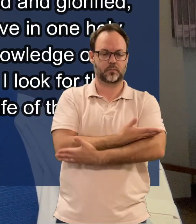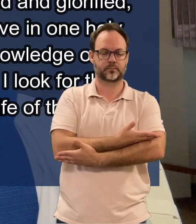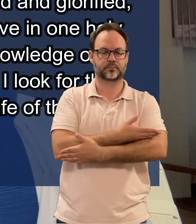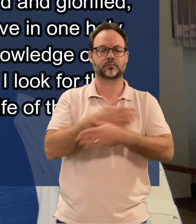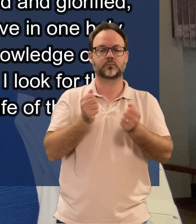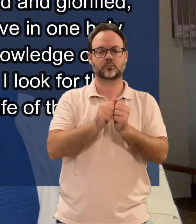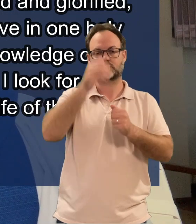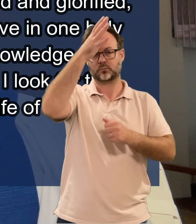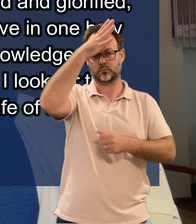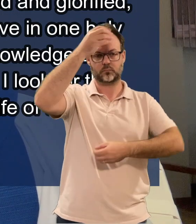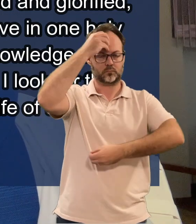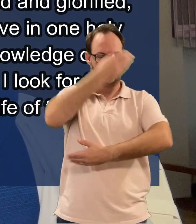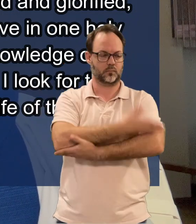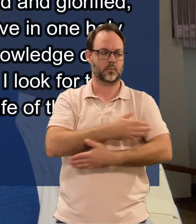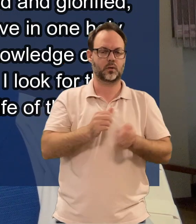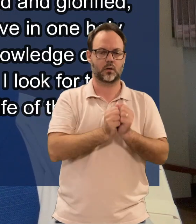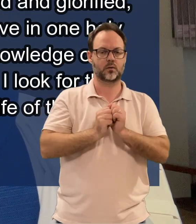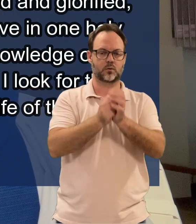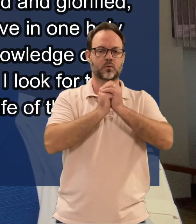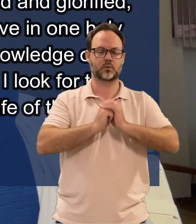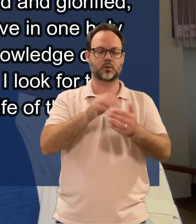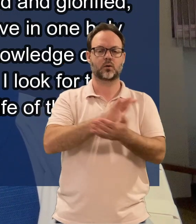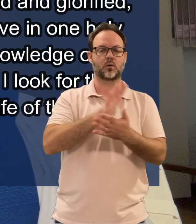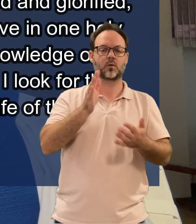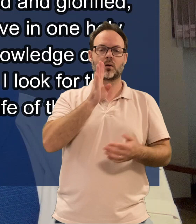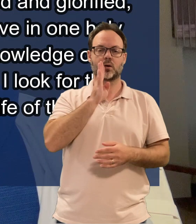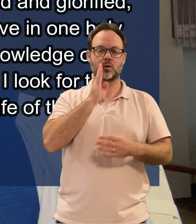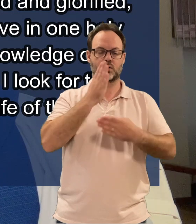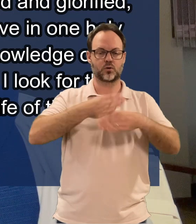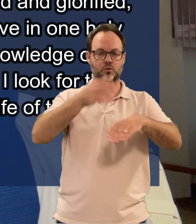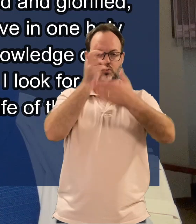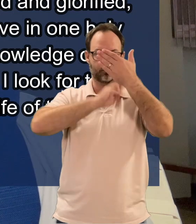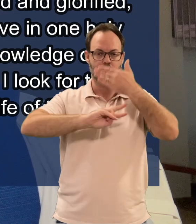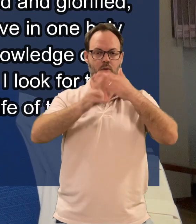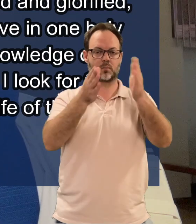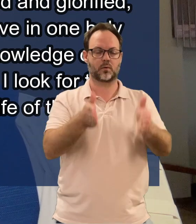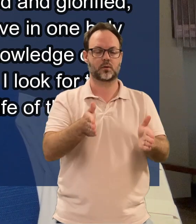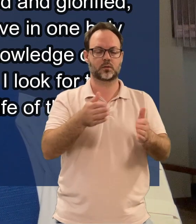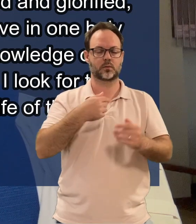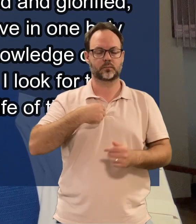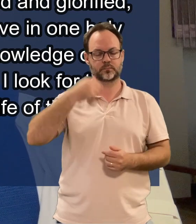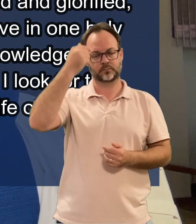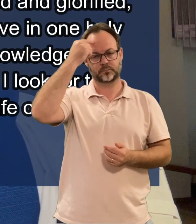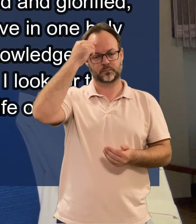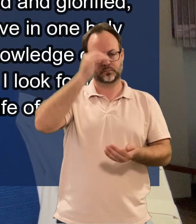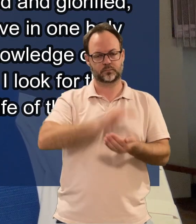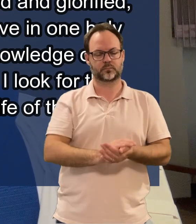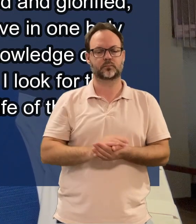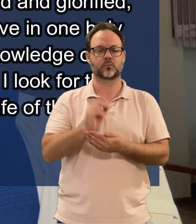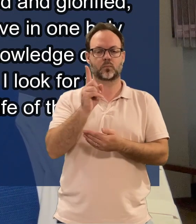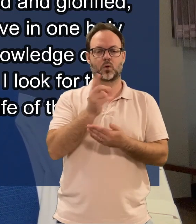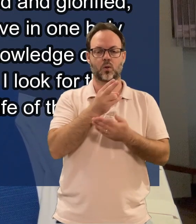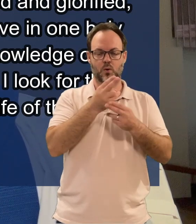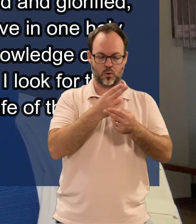Son, who with the Father and the Son together is worshiped and glorified, who spoke by the prophets. And I believe